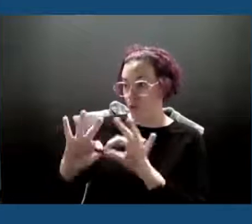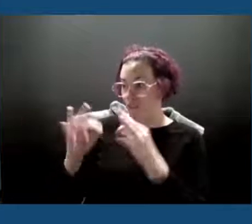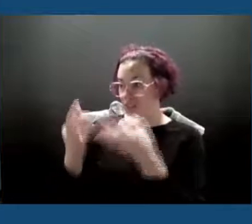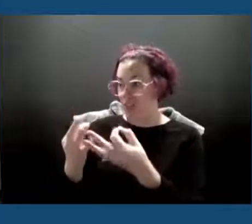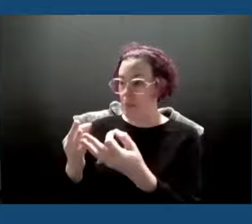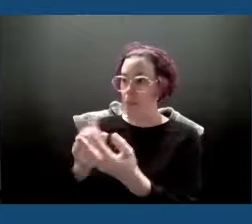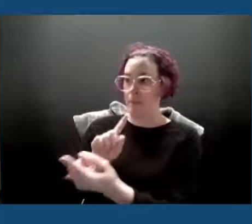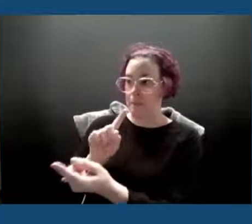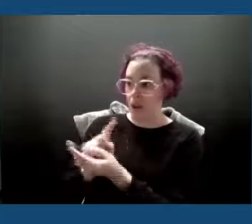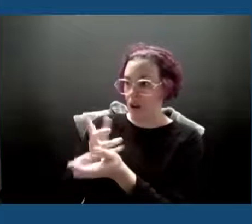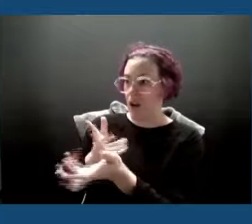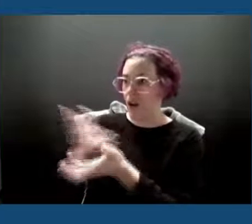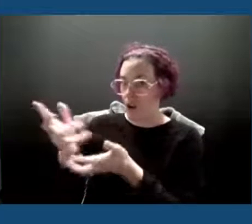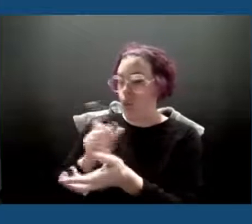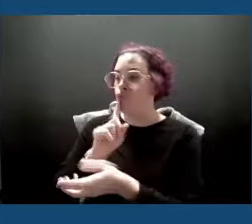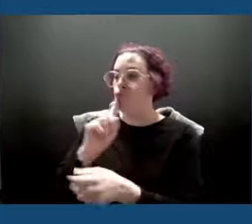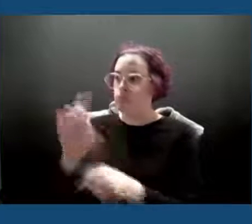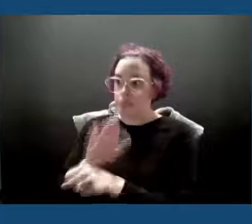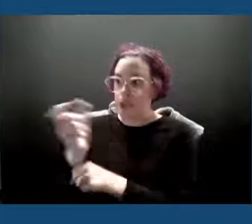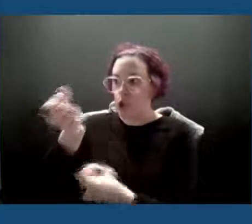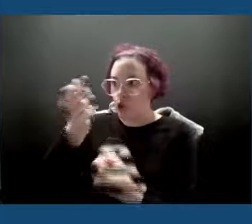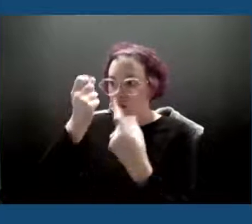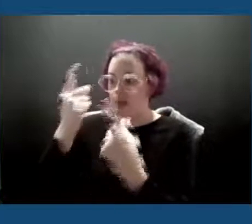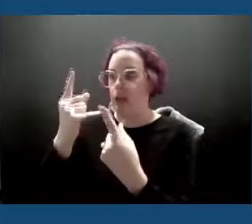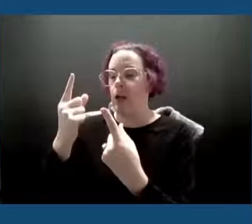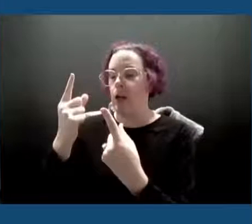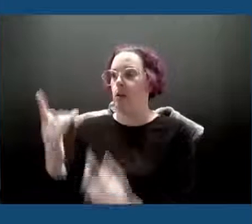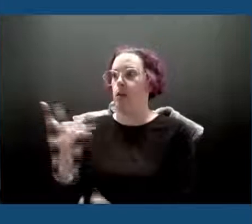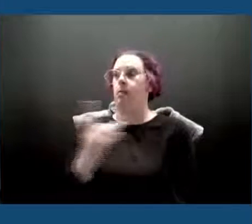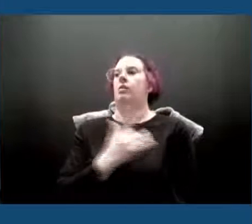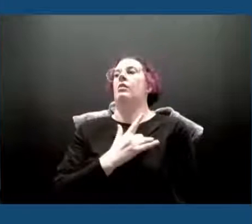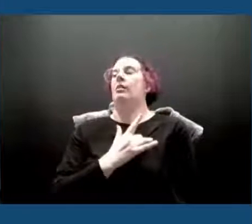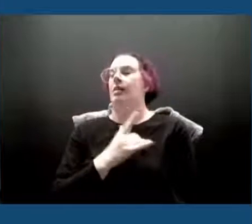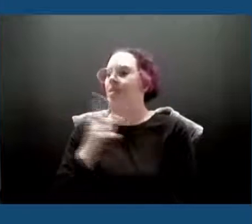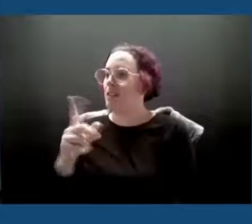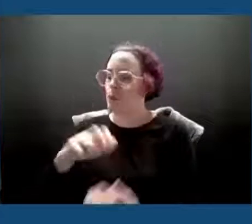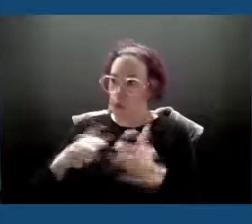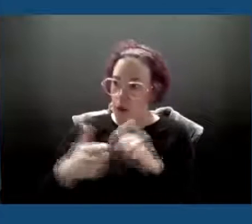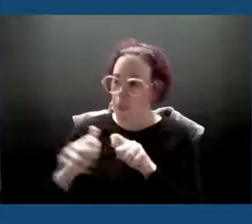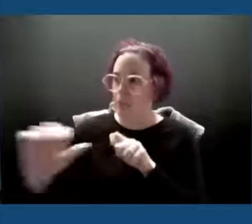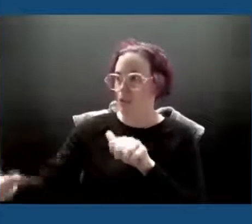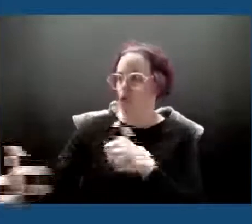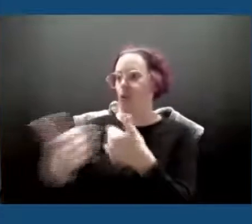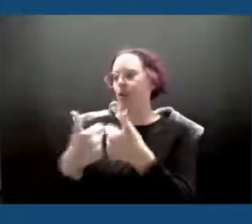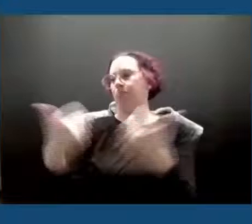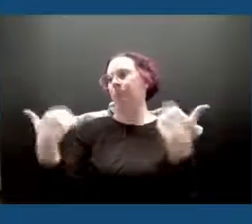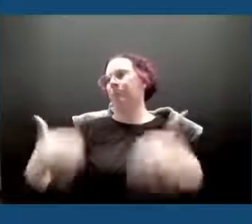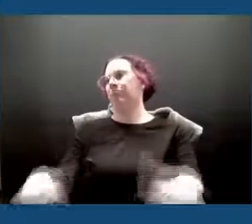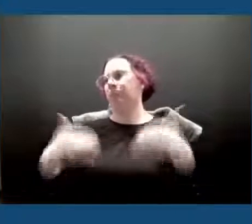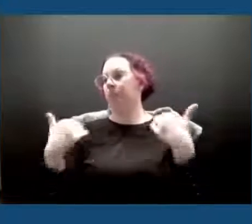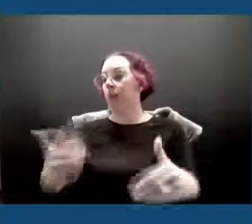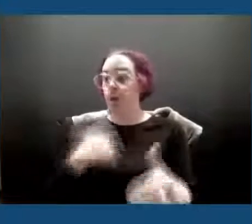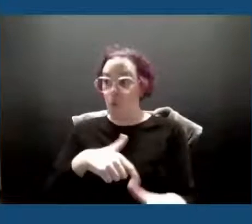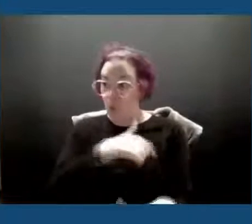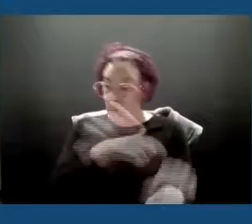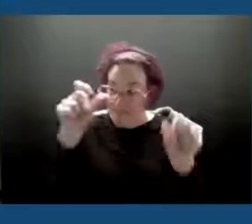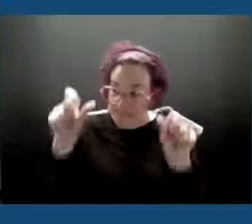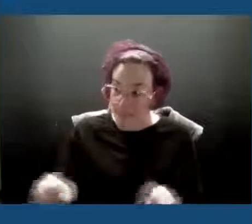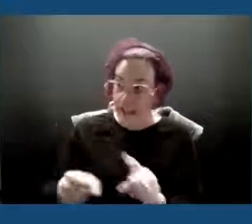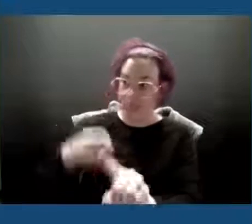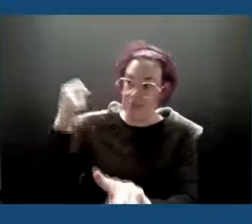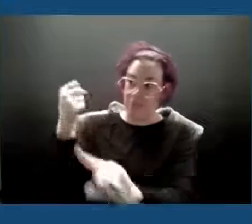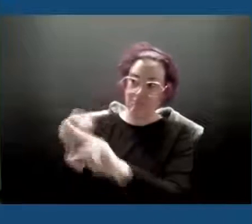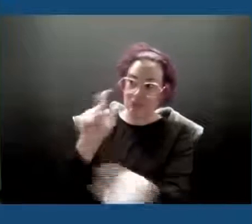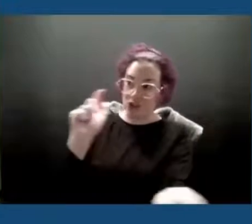the scale of this problem and this challenge, and something that we had the power to change